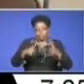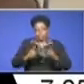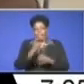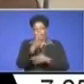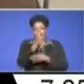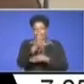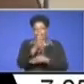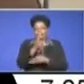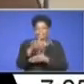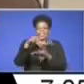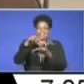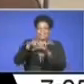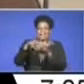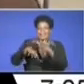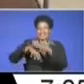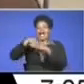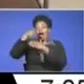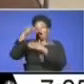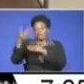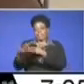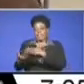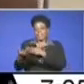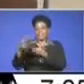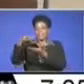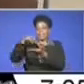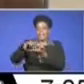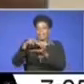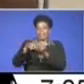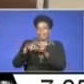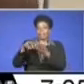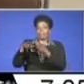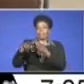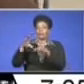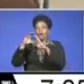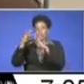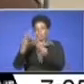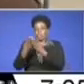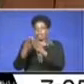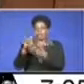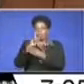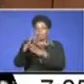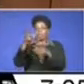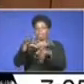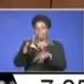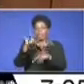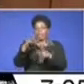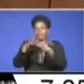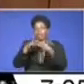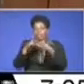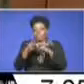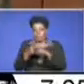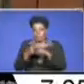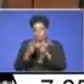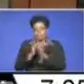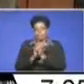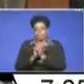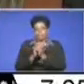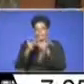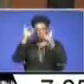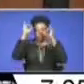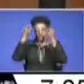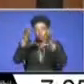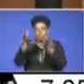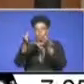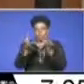themselves, they are hanging out outside of the club. And that is where we get our conflicts from time to time. And Superintendent Wright wants more